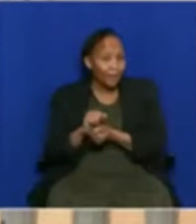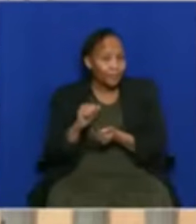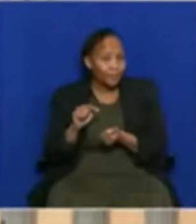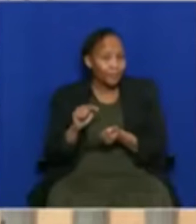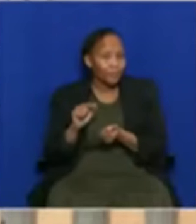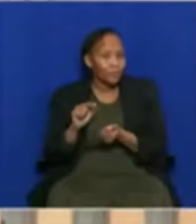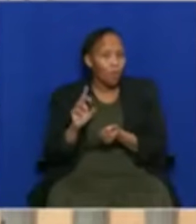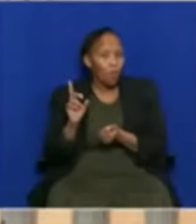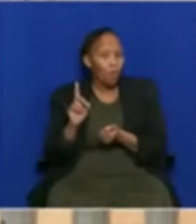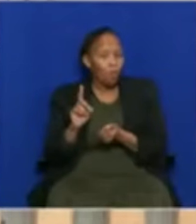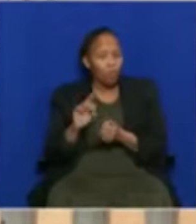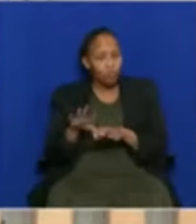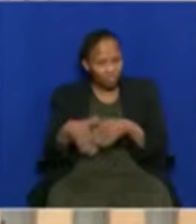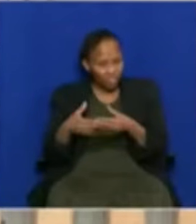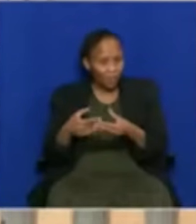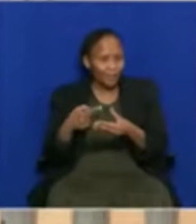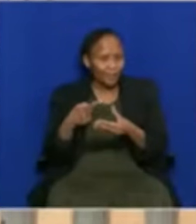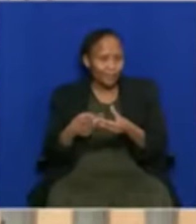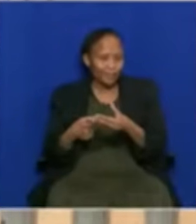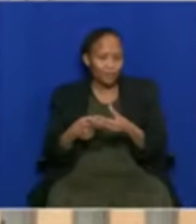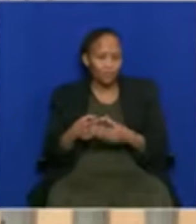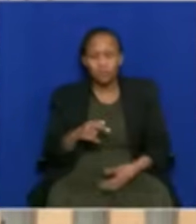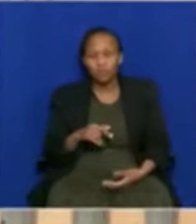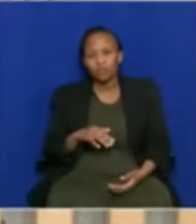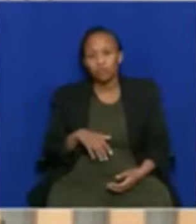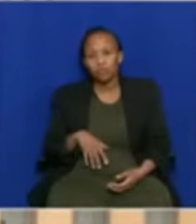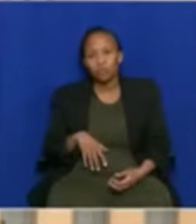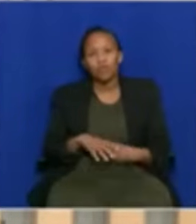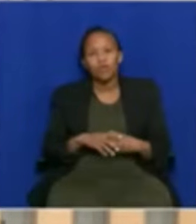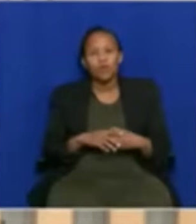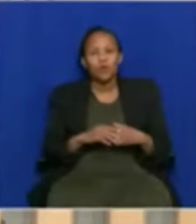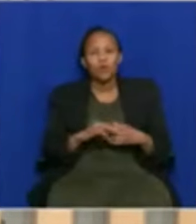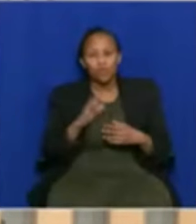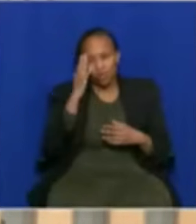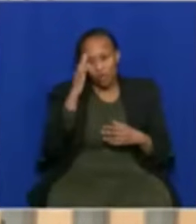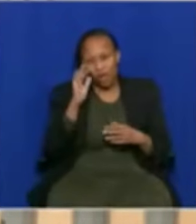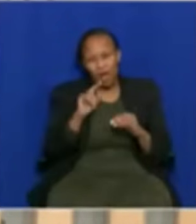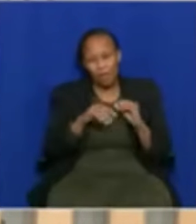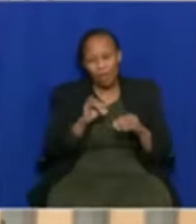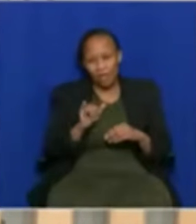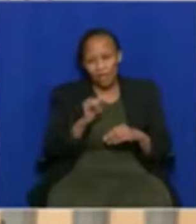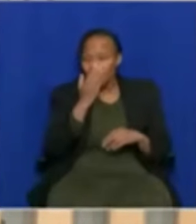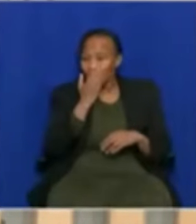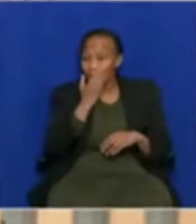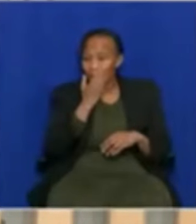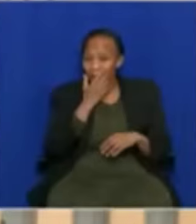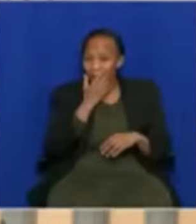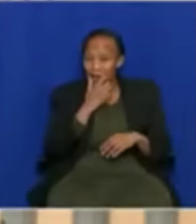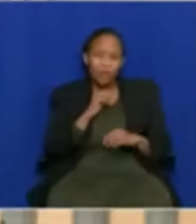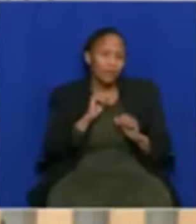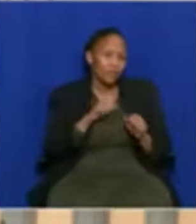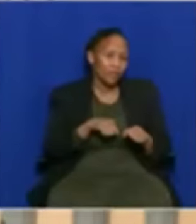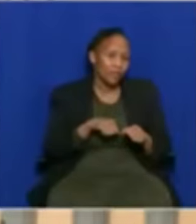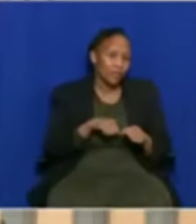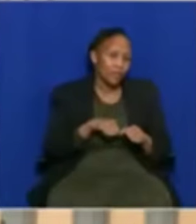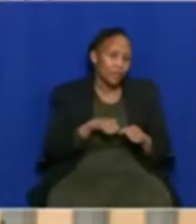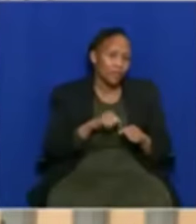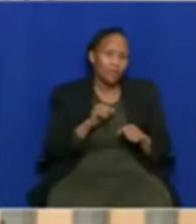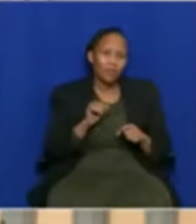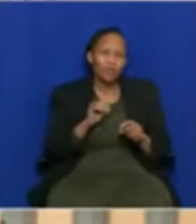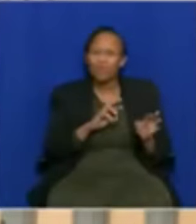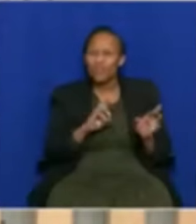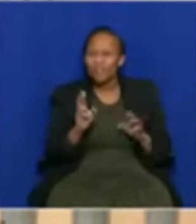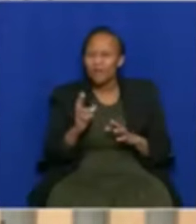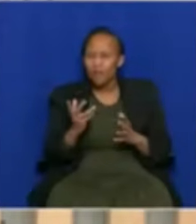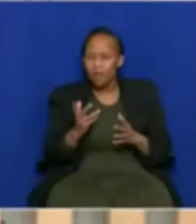Yes, you wouldn't quibble with that, would you? Specifically paragraph 13 that you are referring to. No, I want to start at paragraph 1,